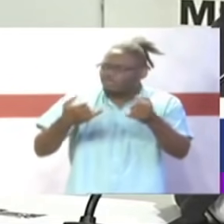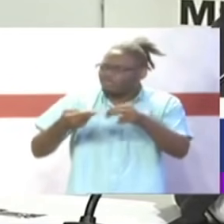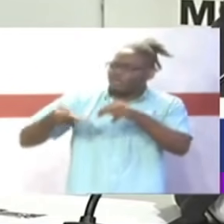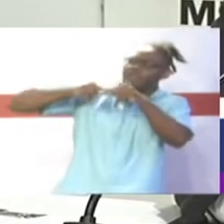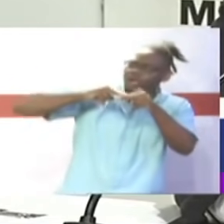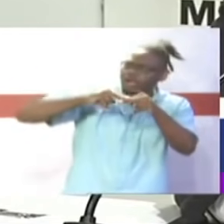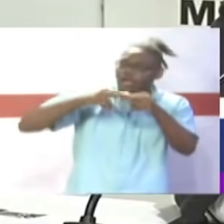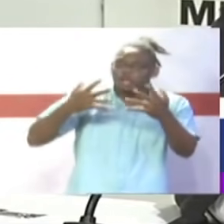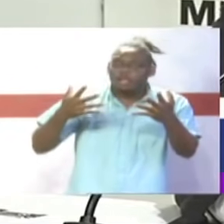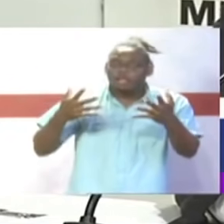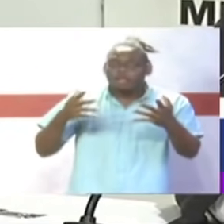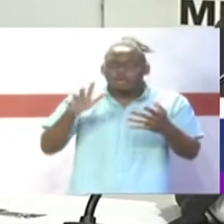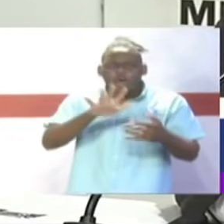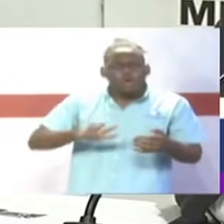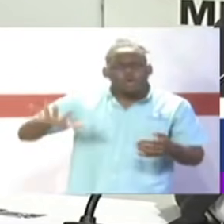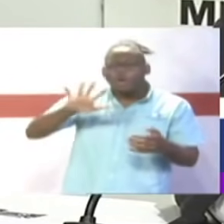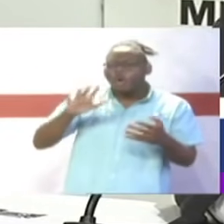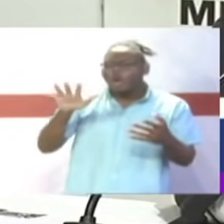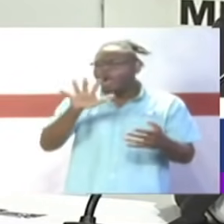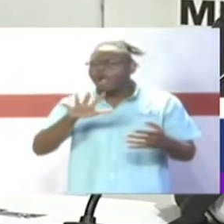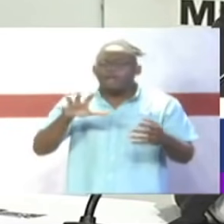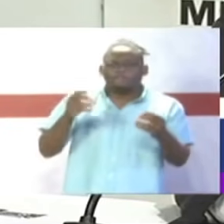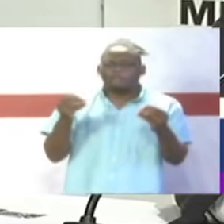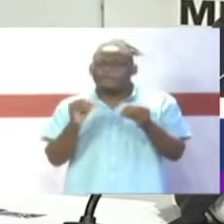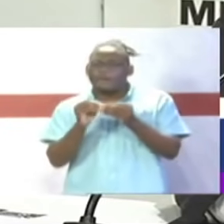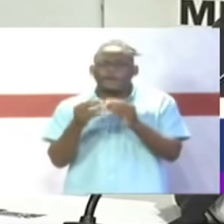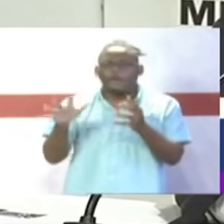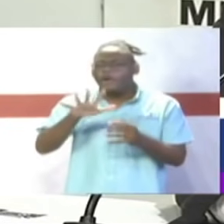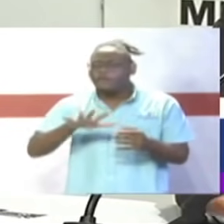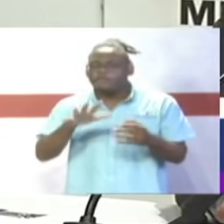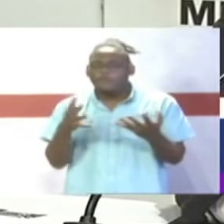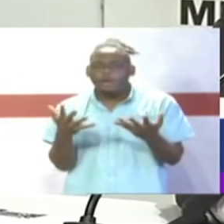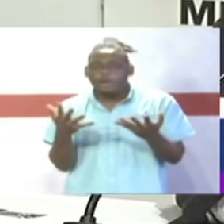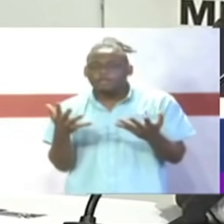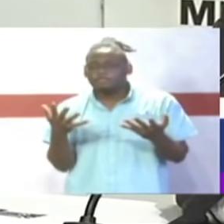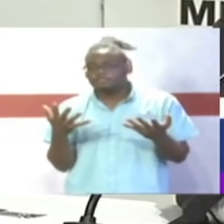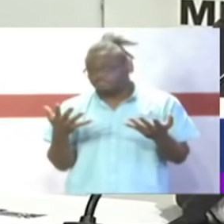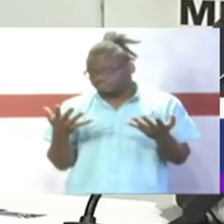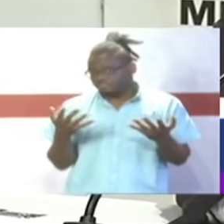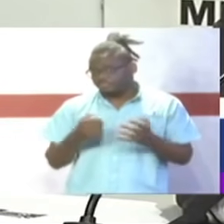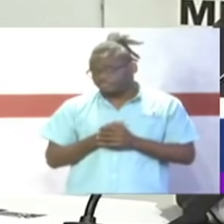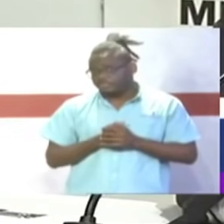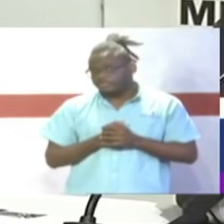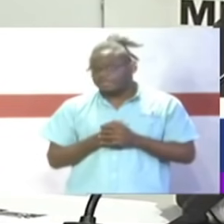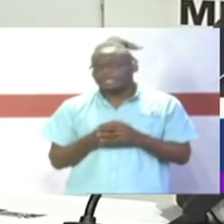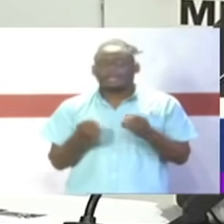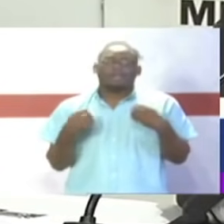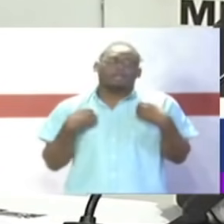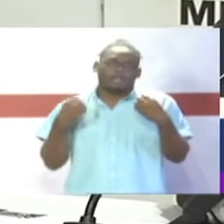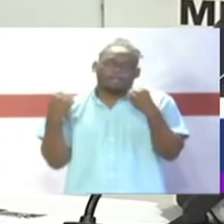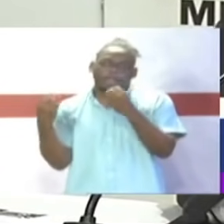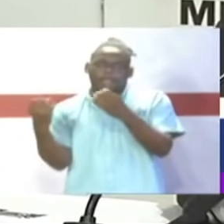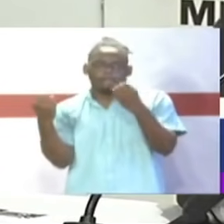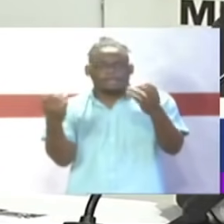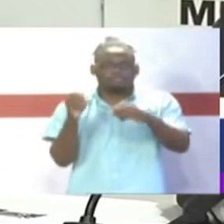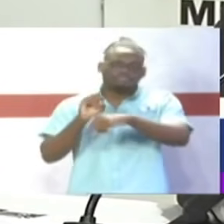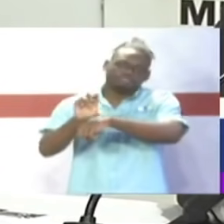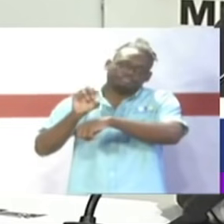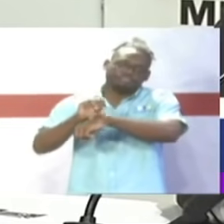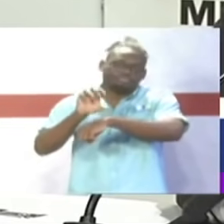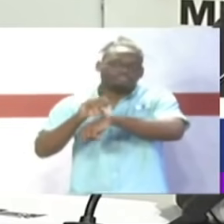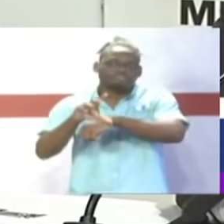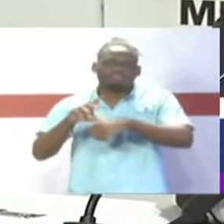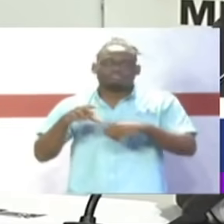rolling average over the last few weeks. It is multifactorial. We are looking at Delta. When we saw Delta introduced